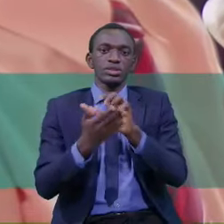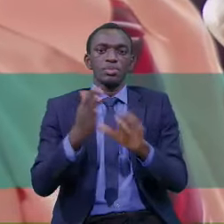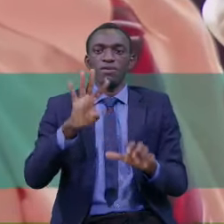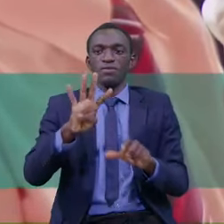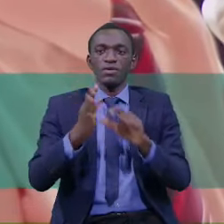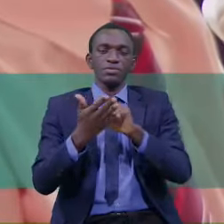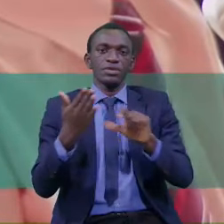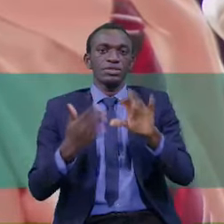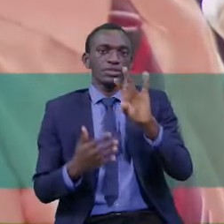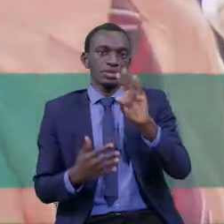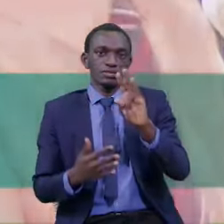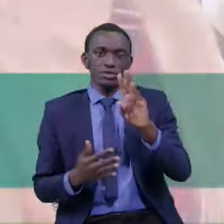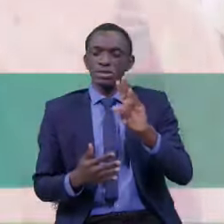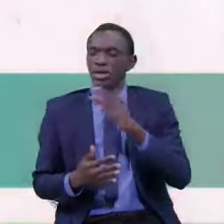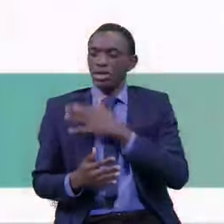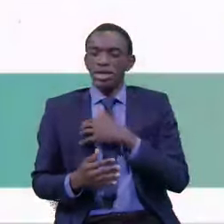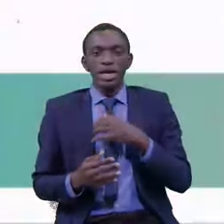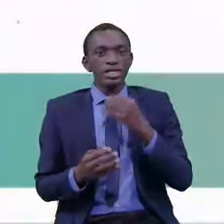to Archippus.